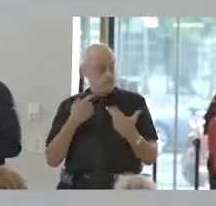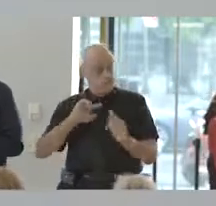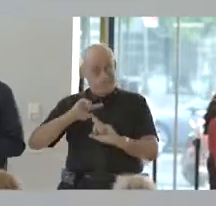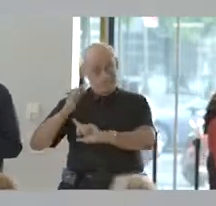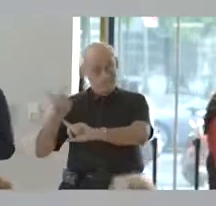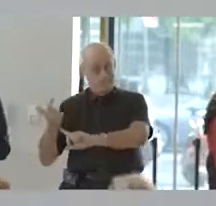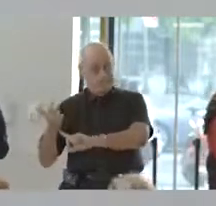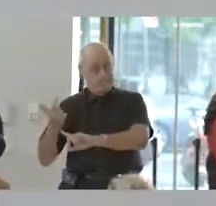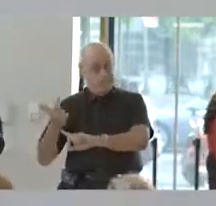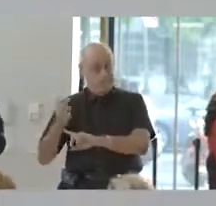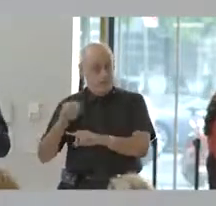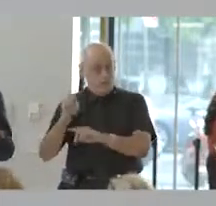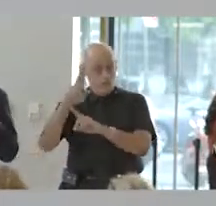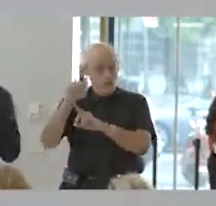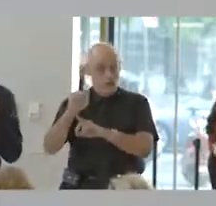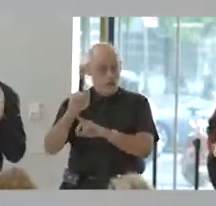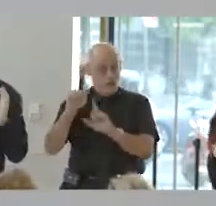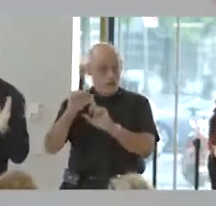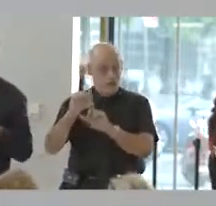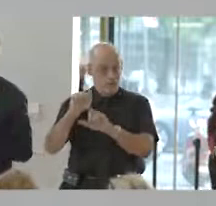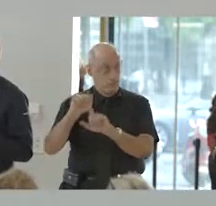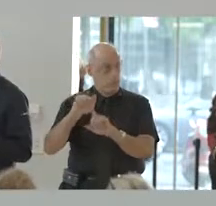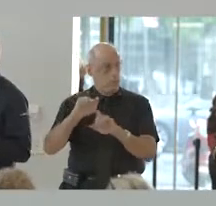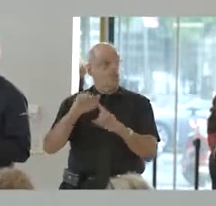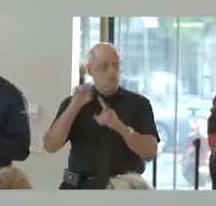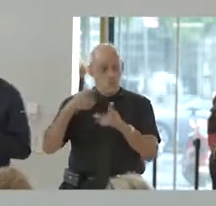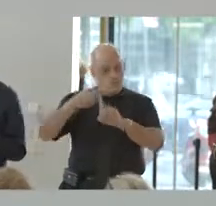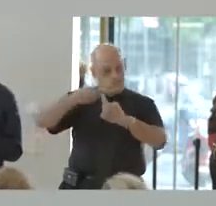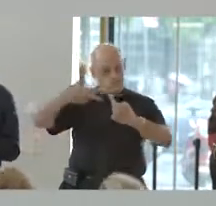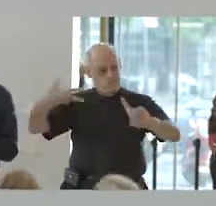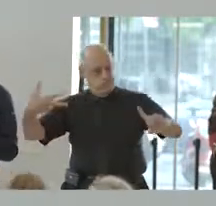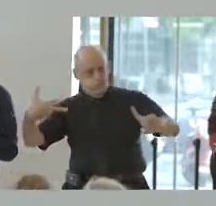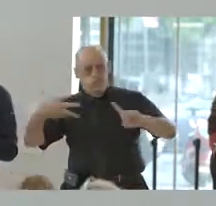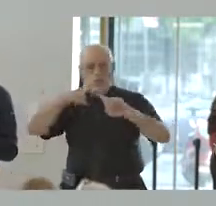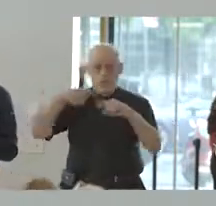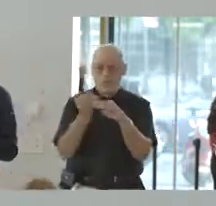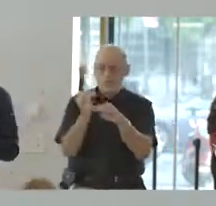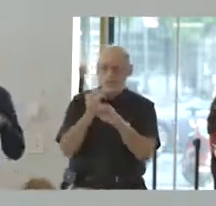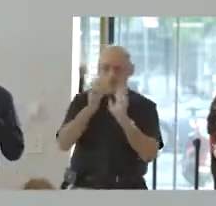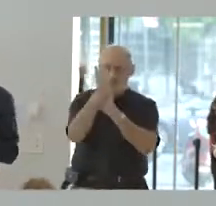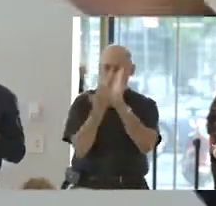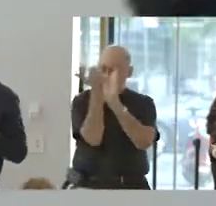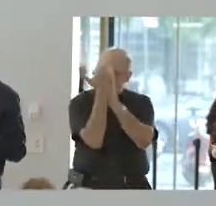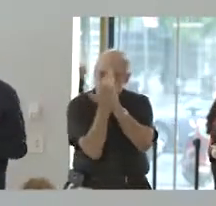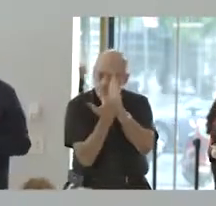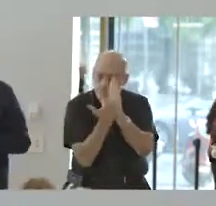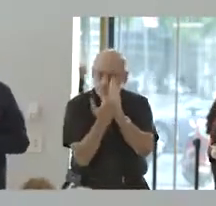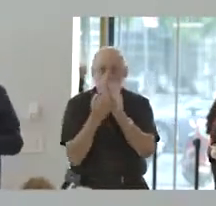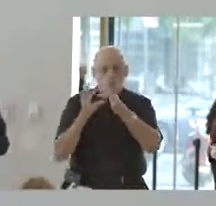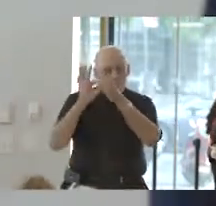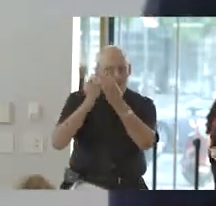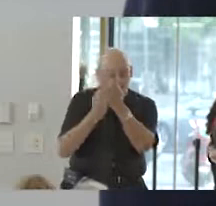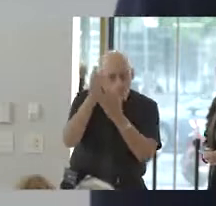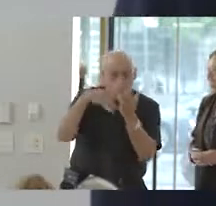it over to Nora Madonic, who's gonna tell you a little bit more about this evening's agenda and walk us through the